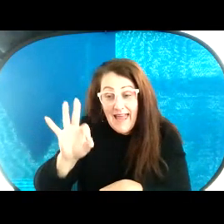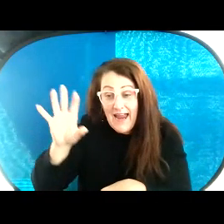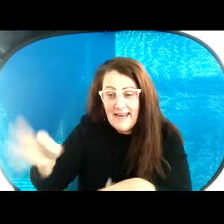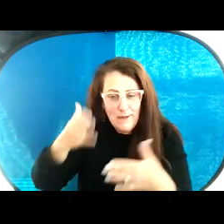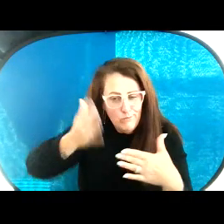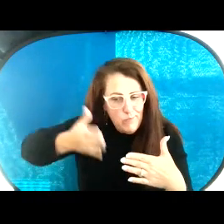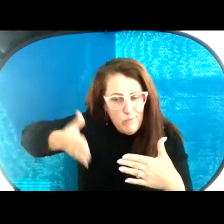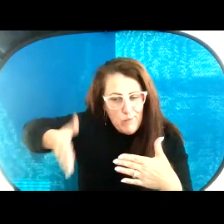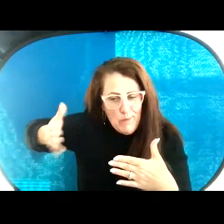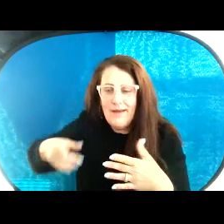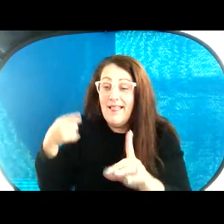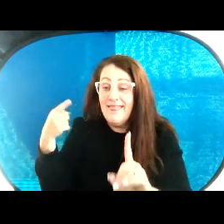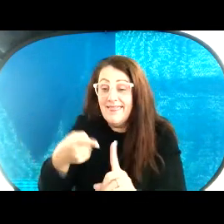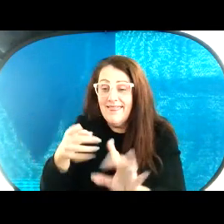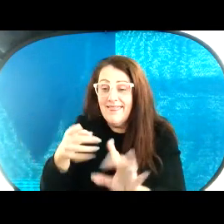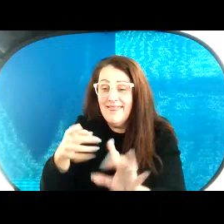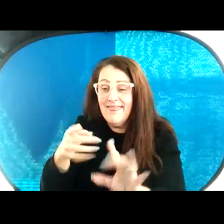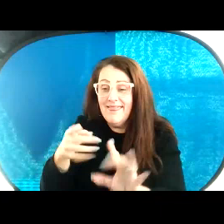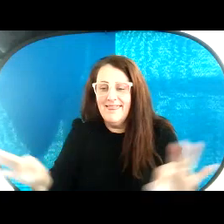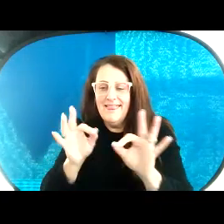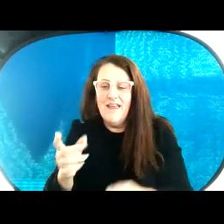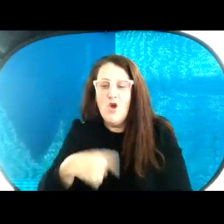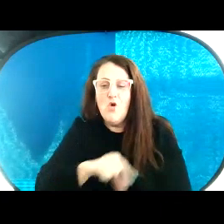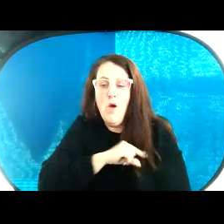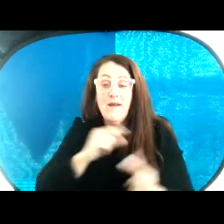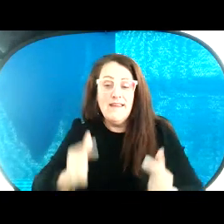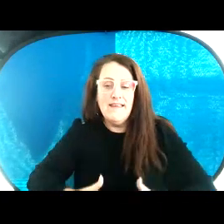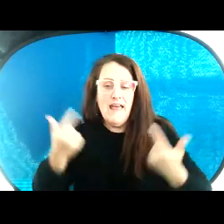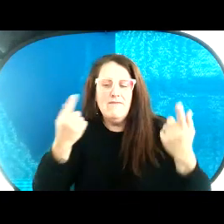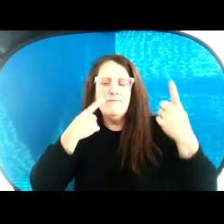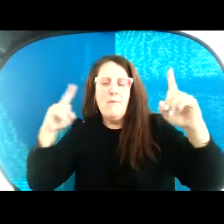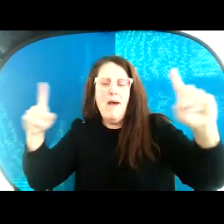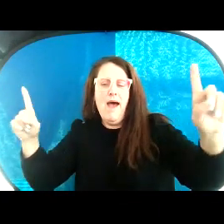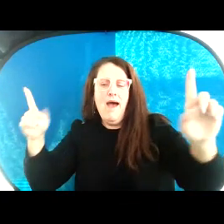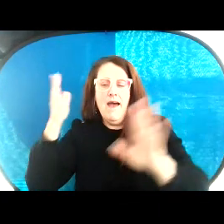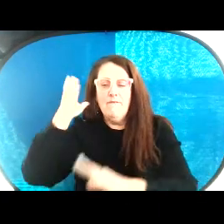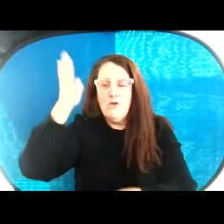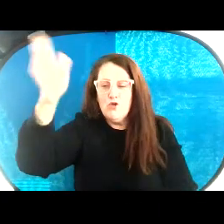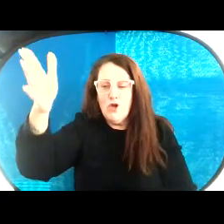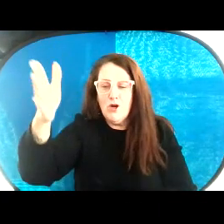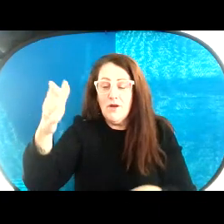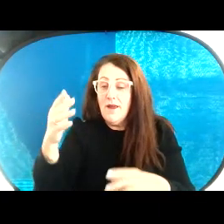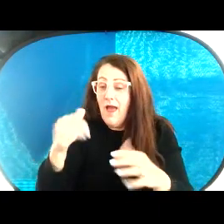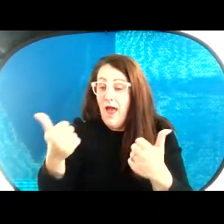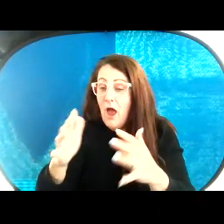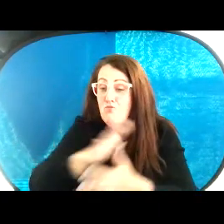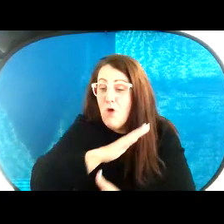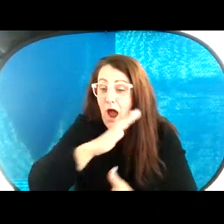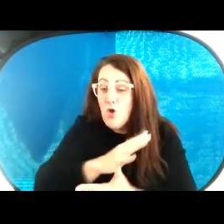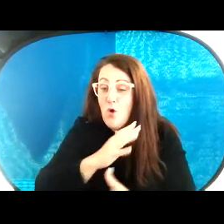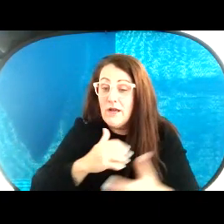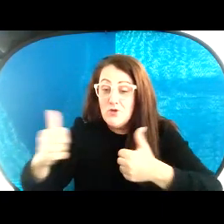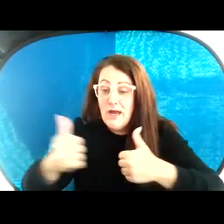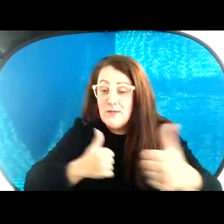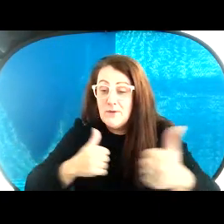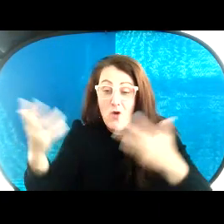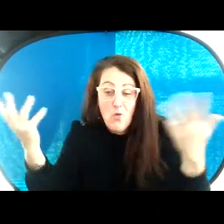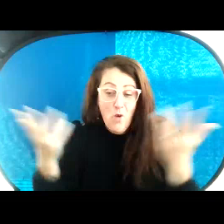to Merced County's quality of life and prosperous future. Another priority transportation project in Merced County is